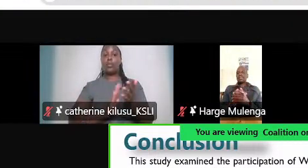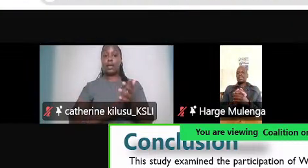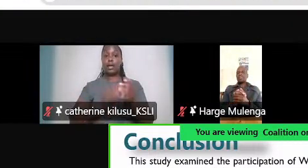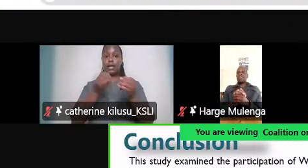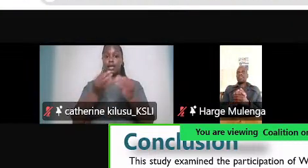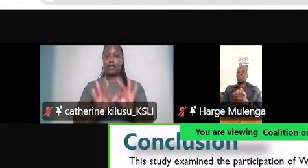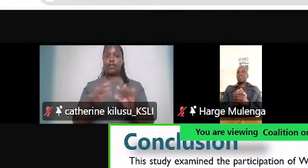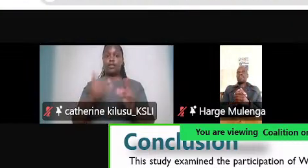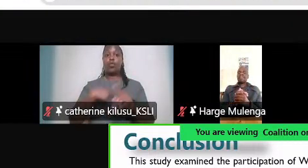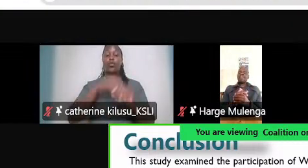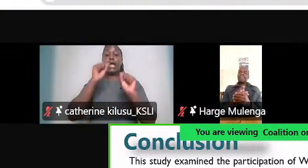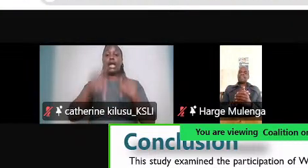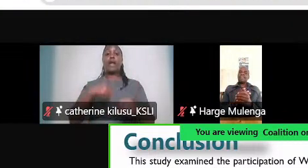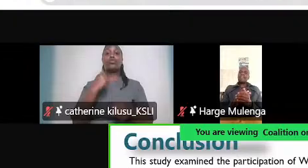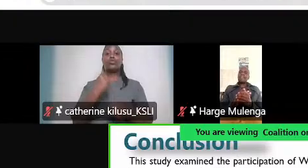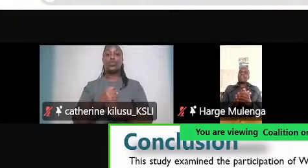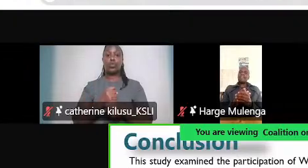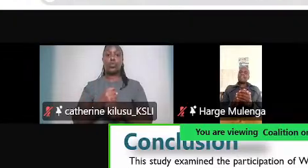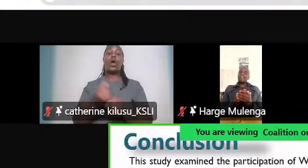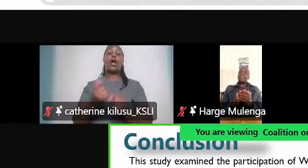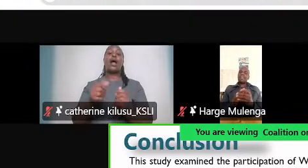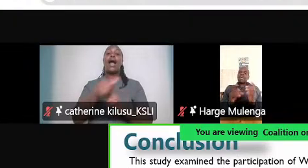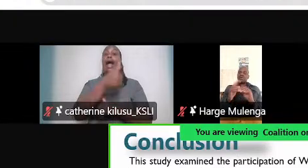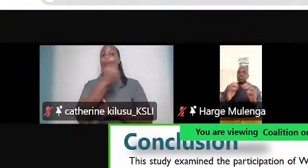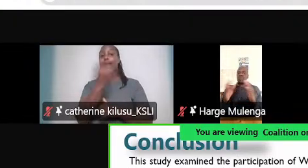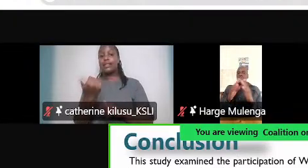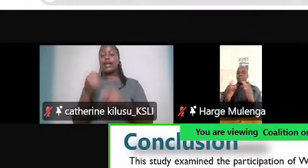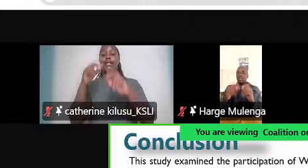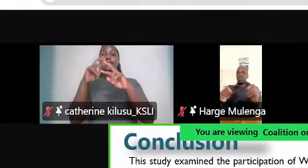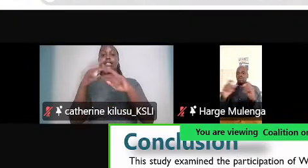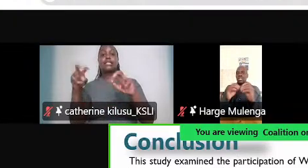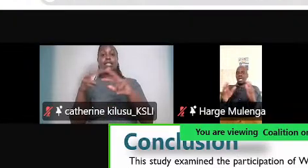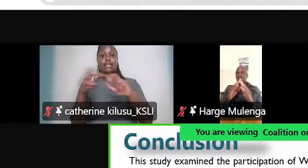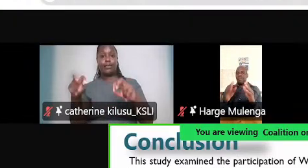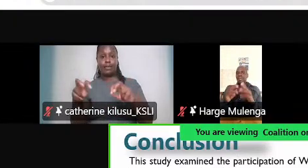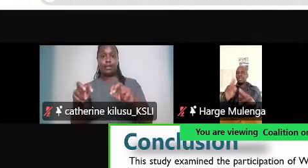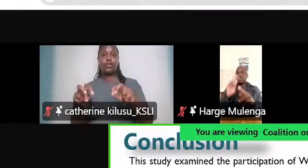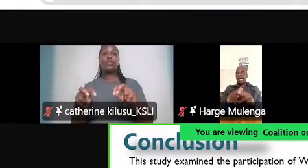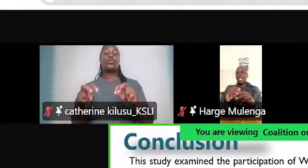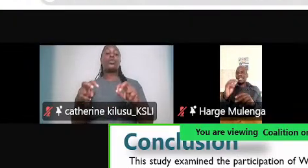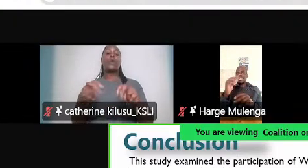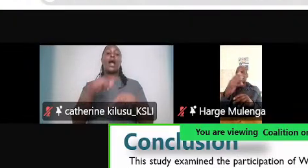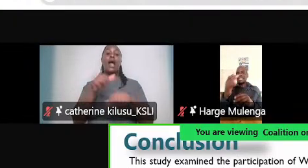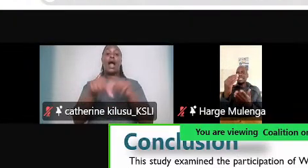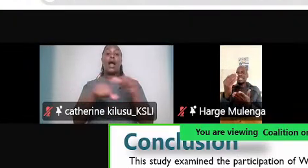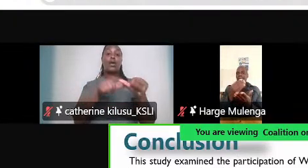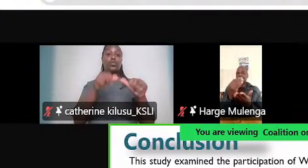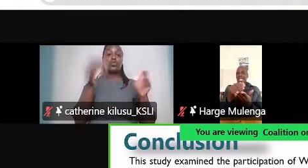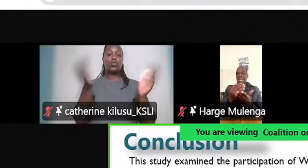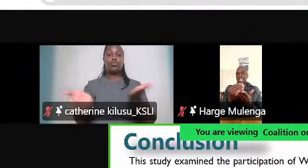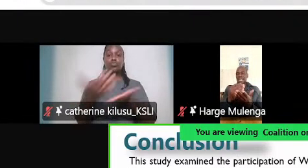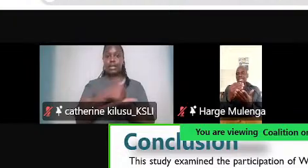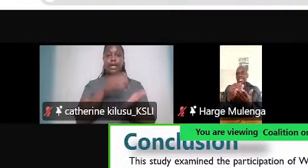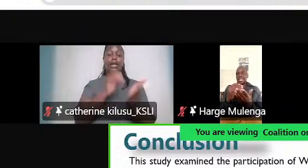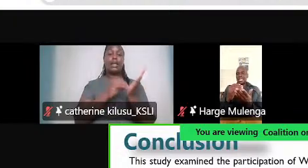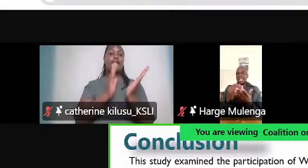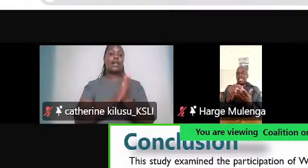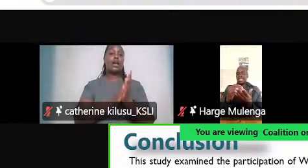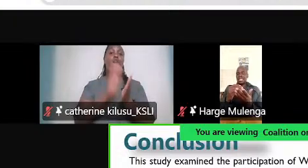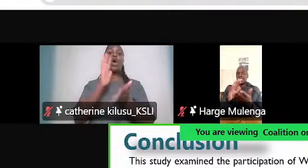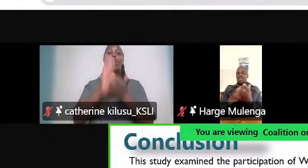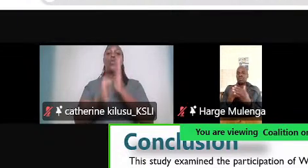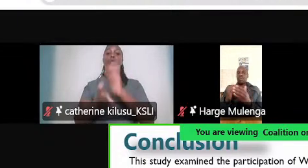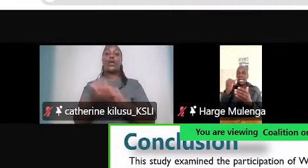just having data across board, because without data there is poor planning